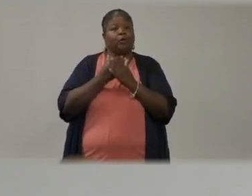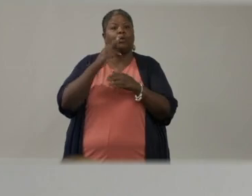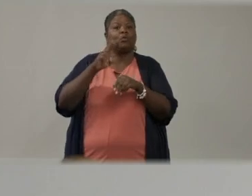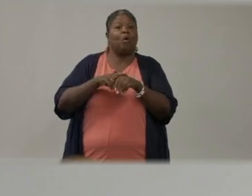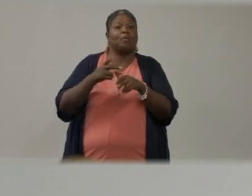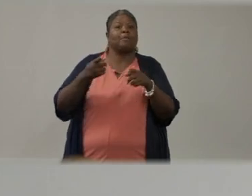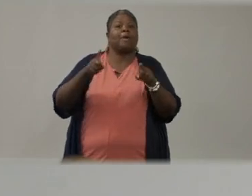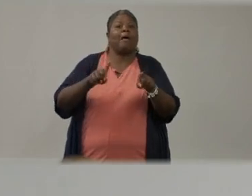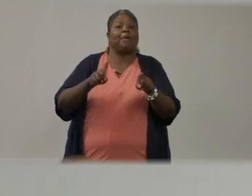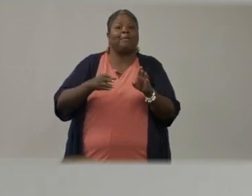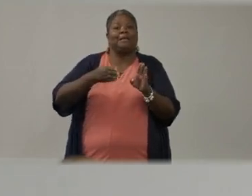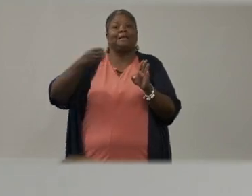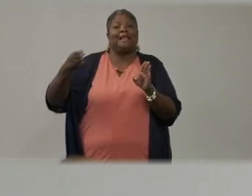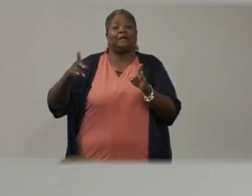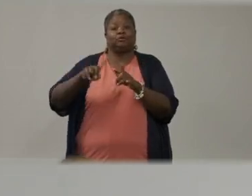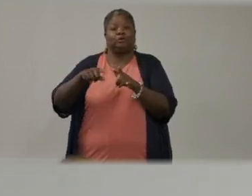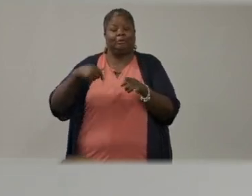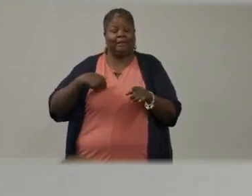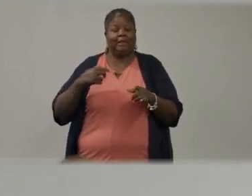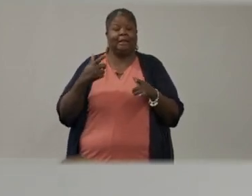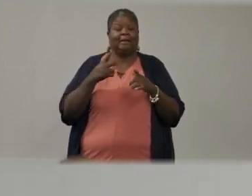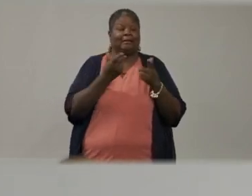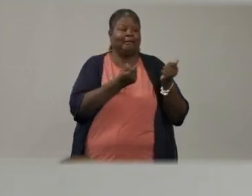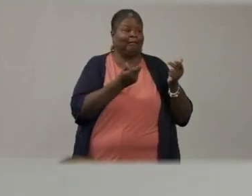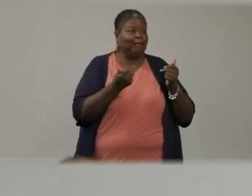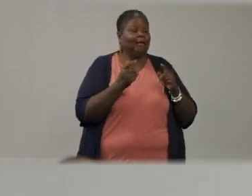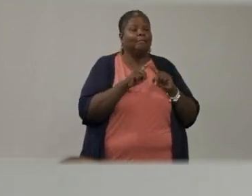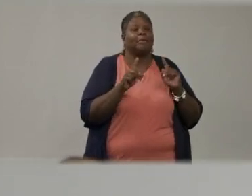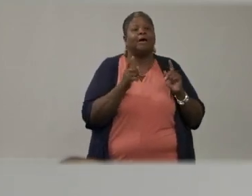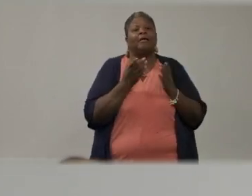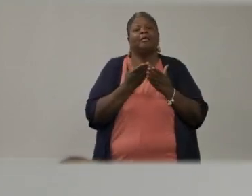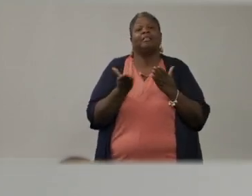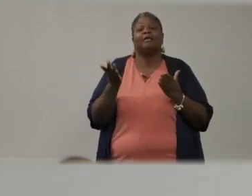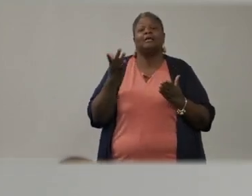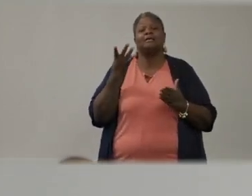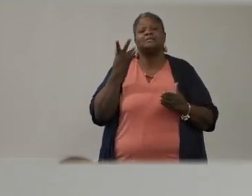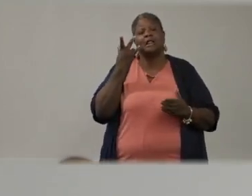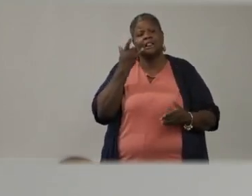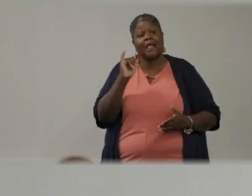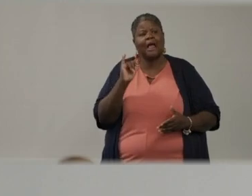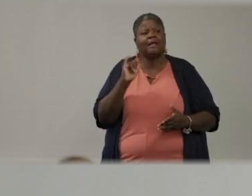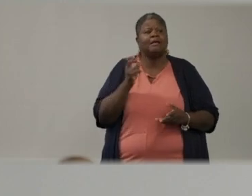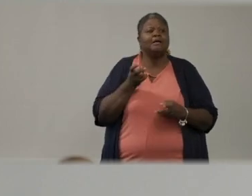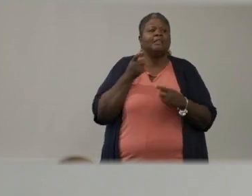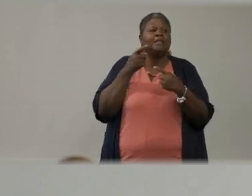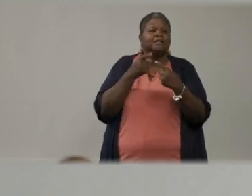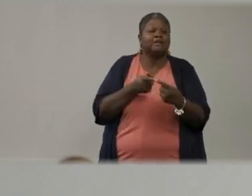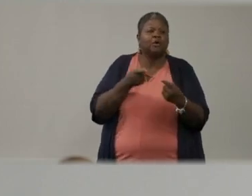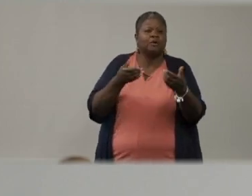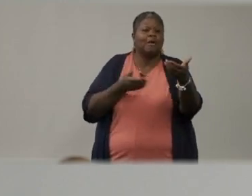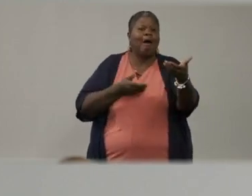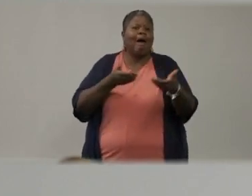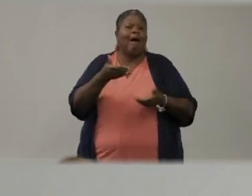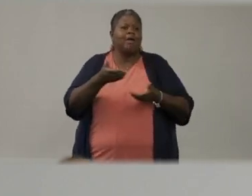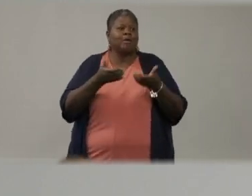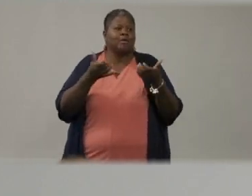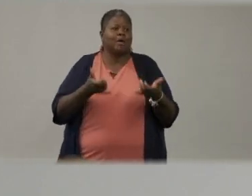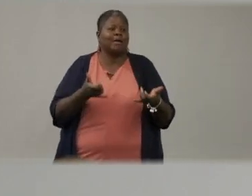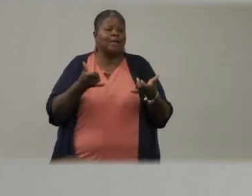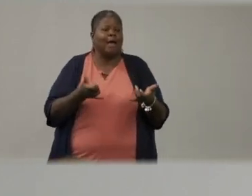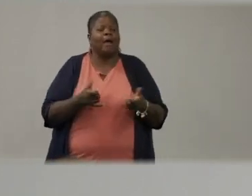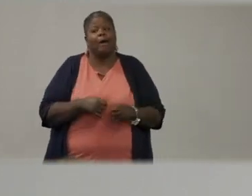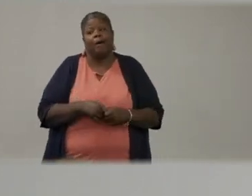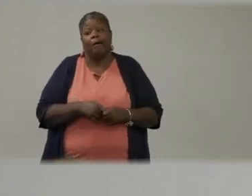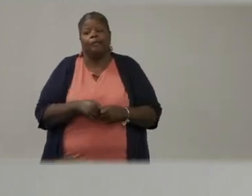next to me. But things like the difficulty in hiring right now,